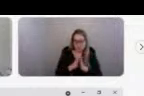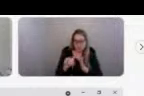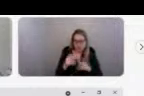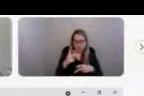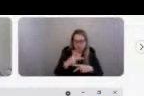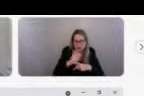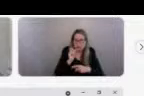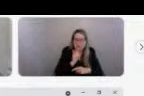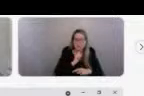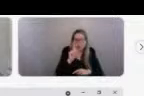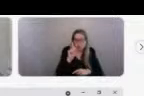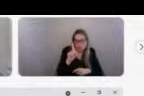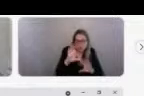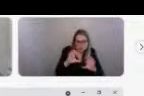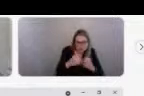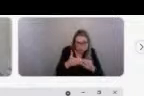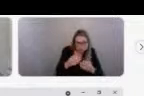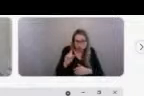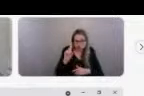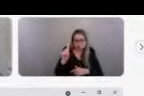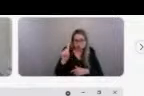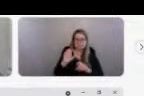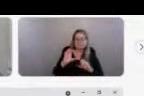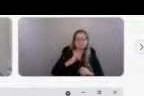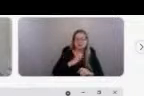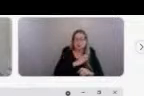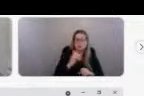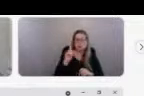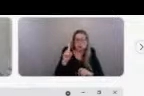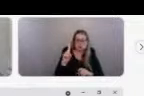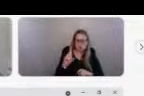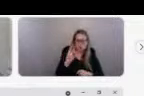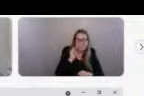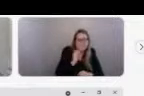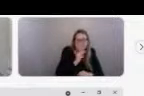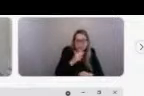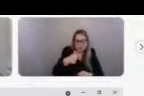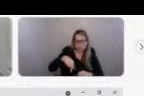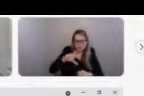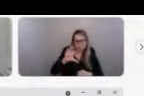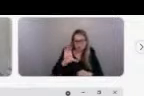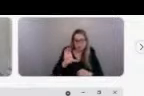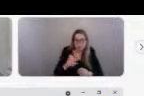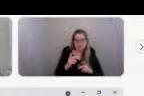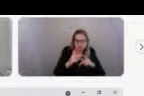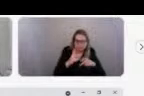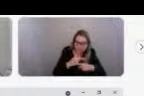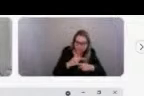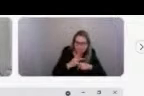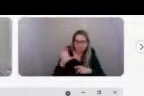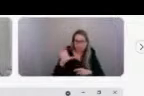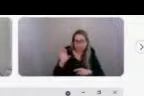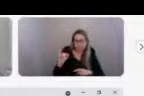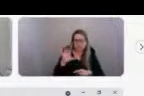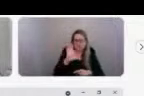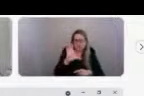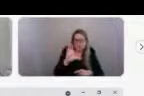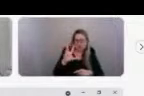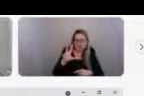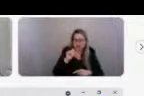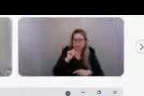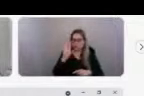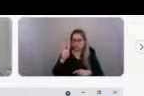in one congressional district with mesa and queen creek to preserve our community interest cd5 should not go into pinal